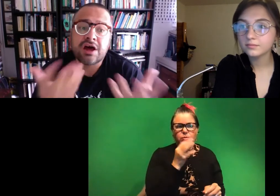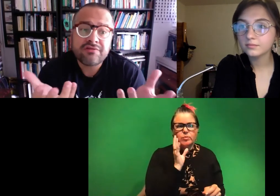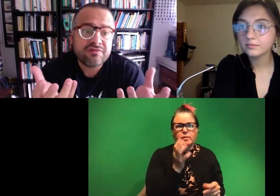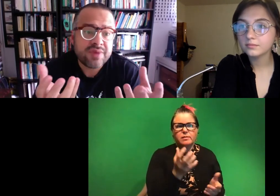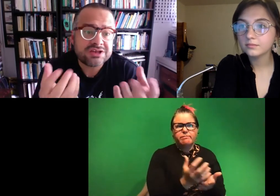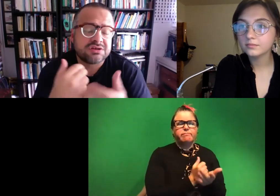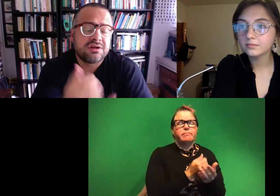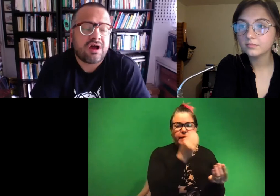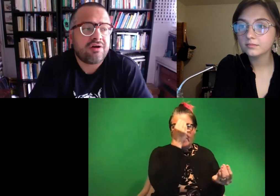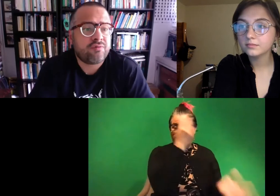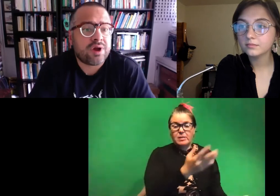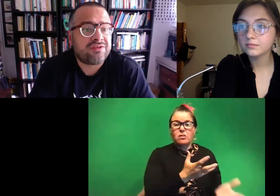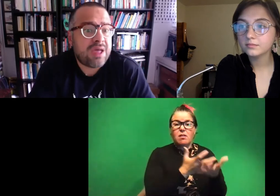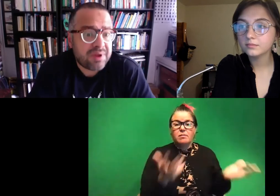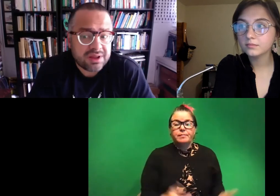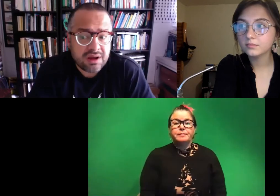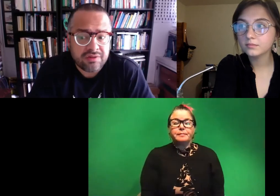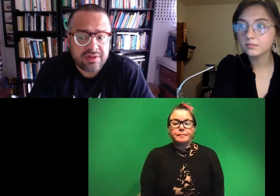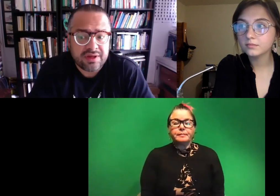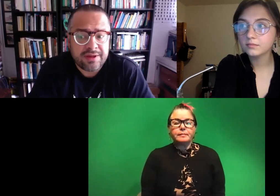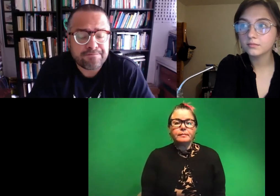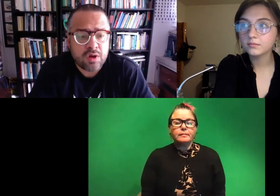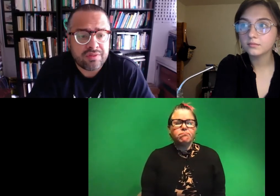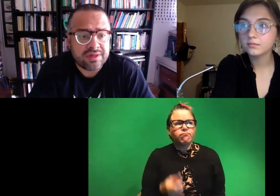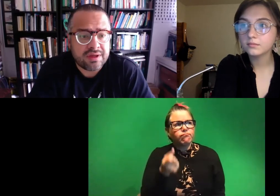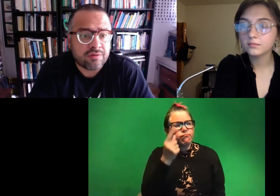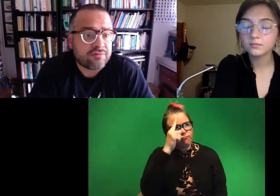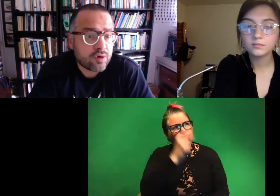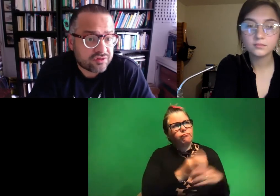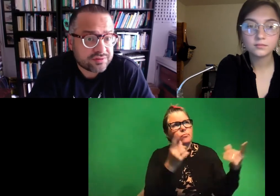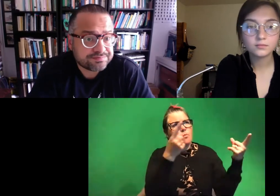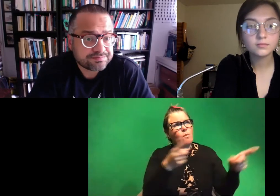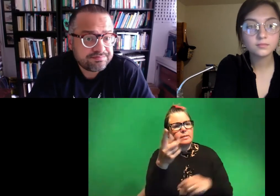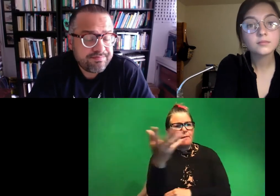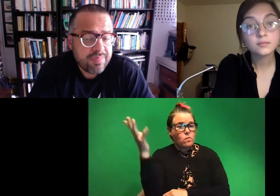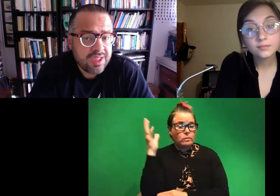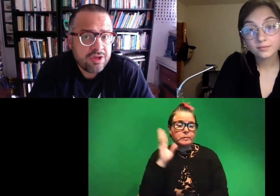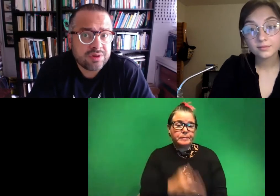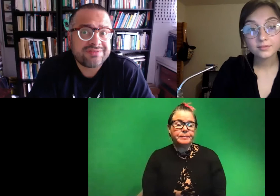a lot of information of what is happening on the forest.